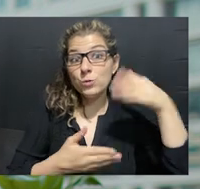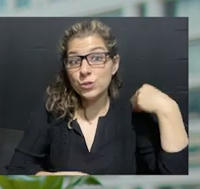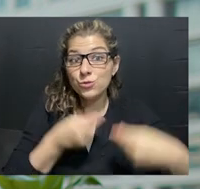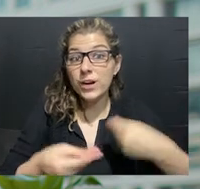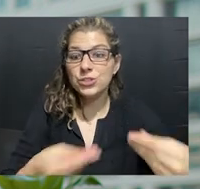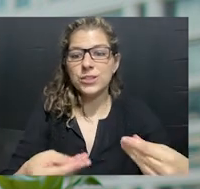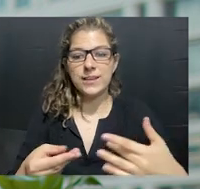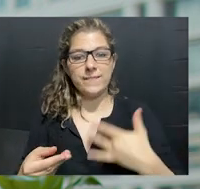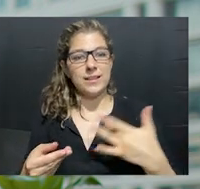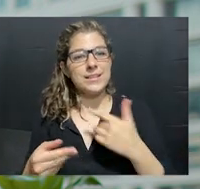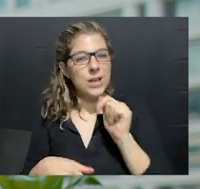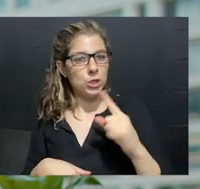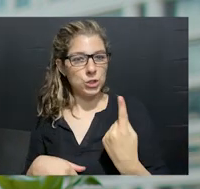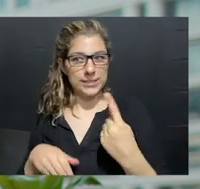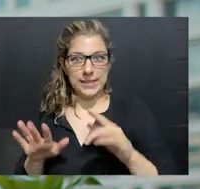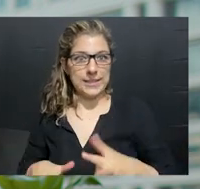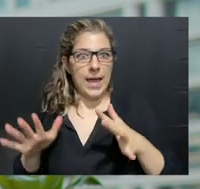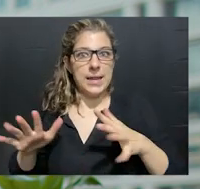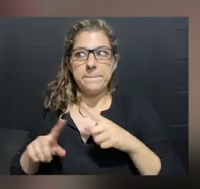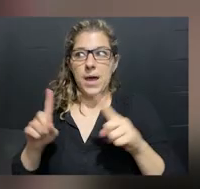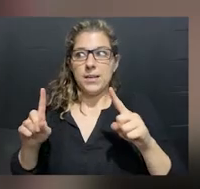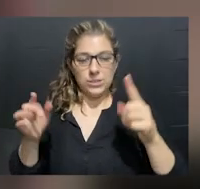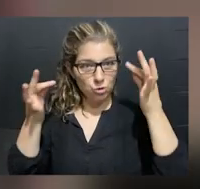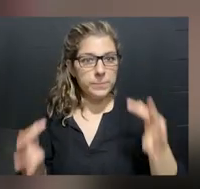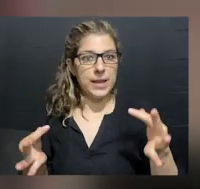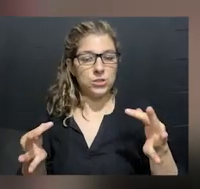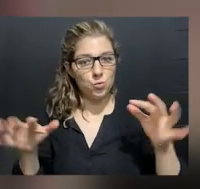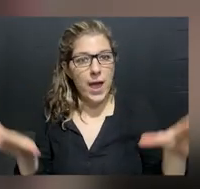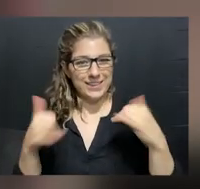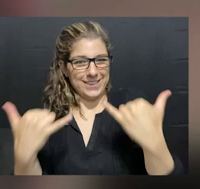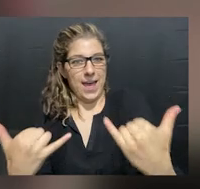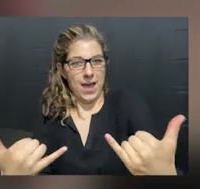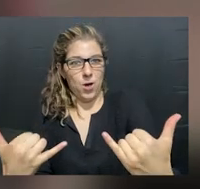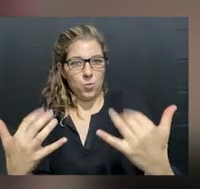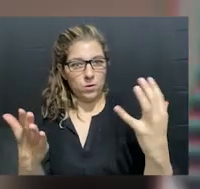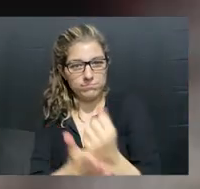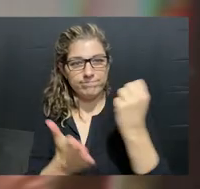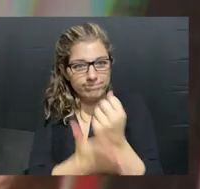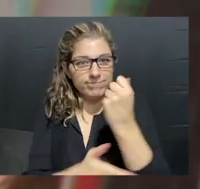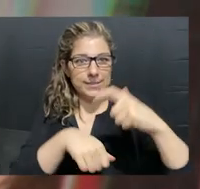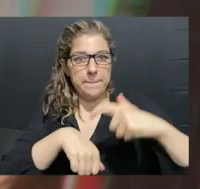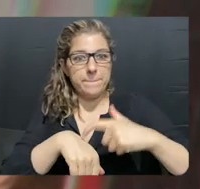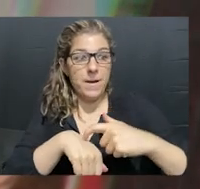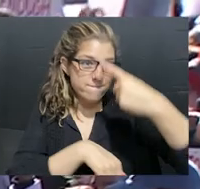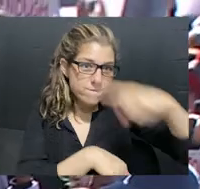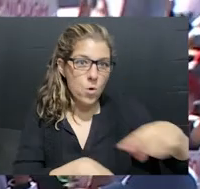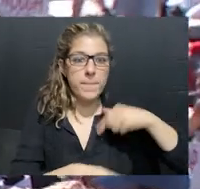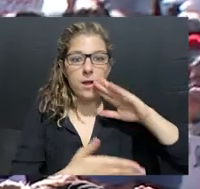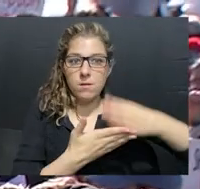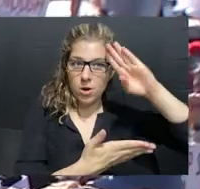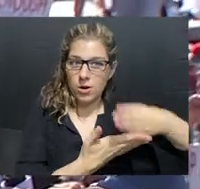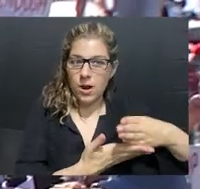me not just an anxiety, but a determination to act and to act now on their behalf. I'm